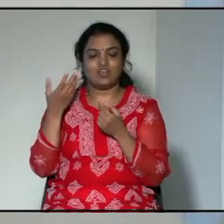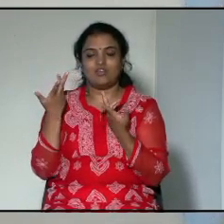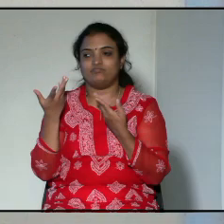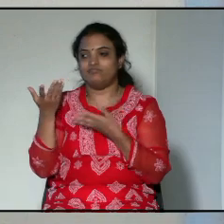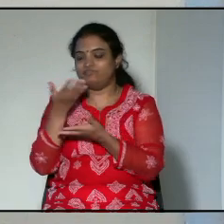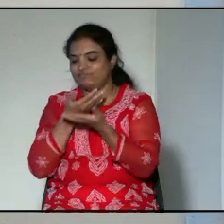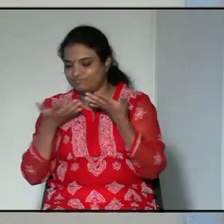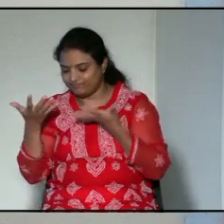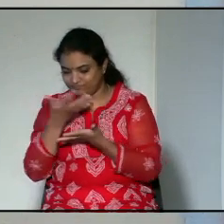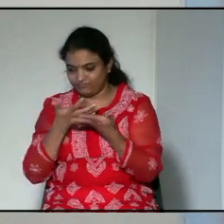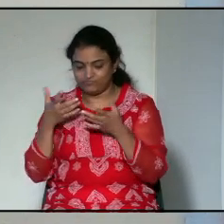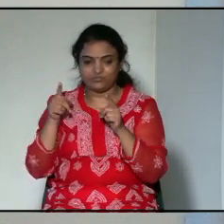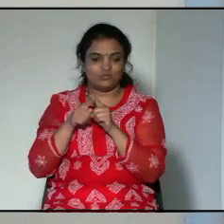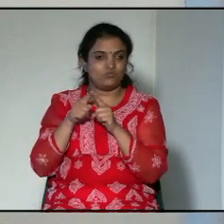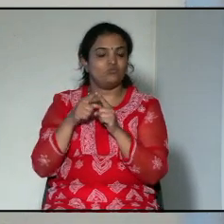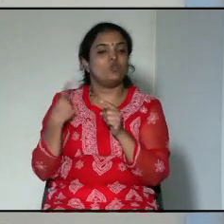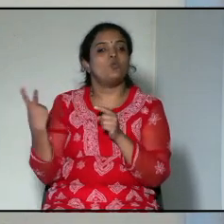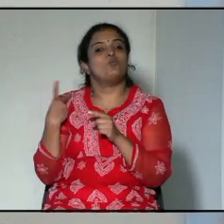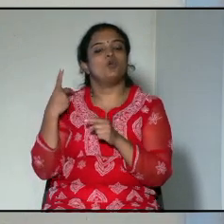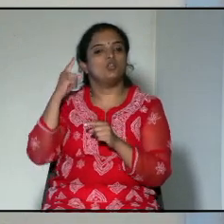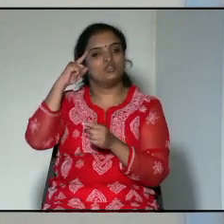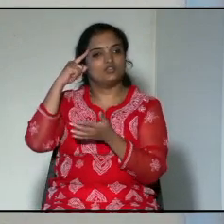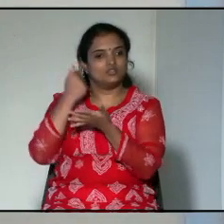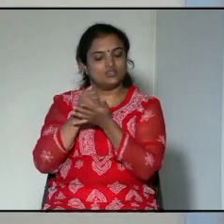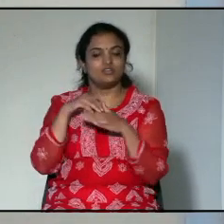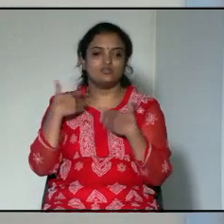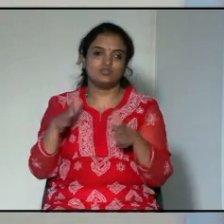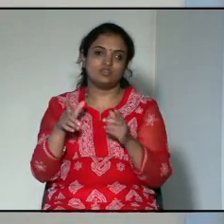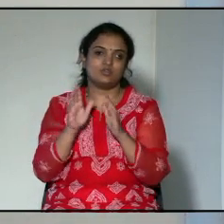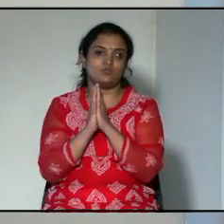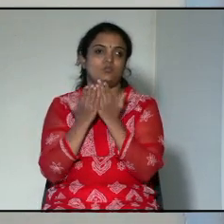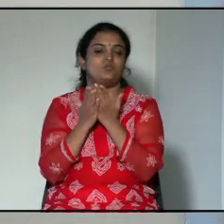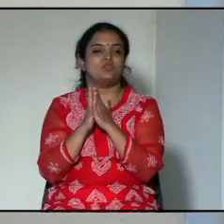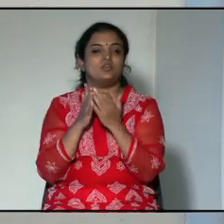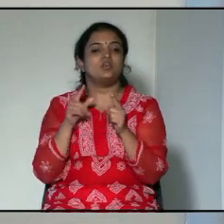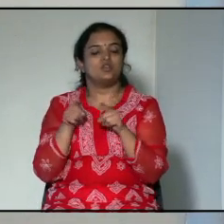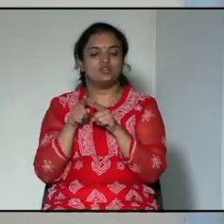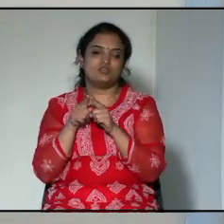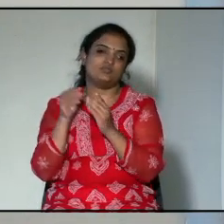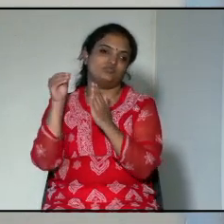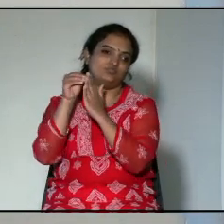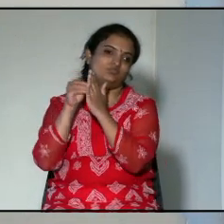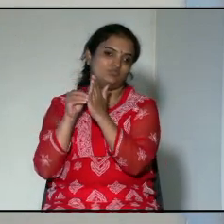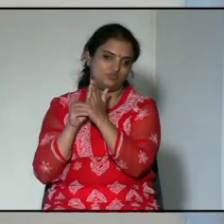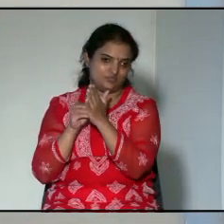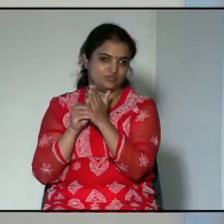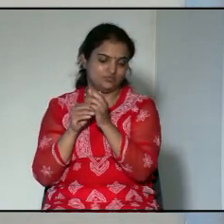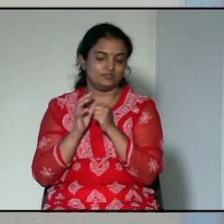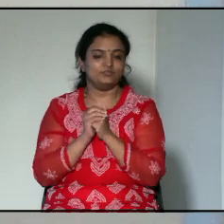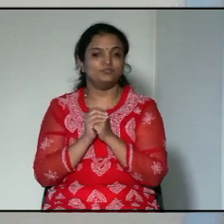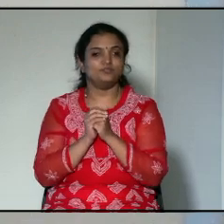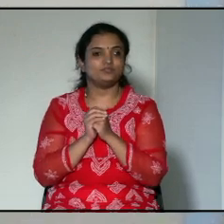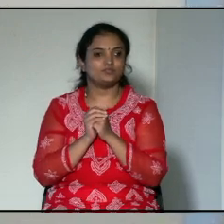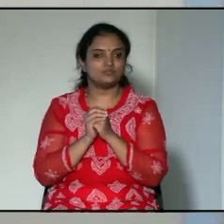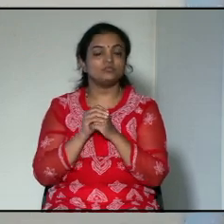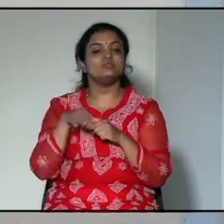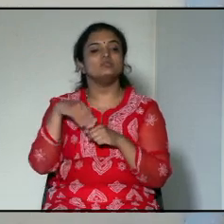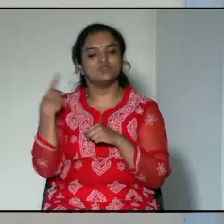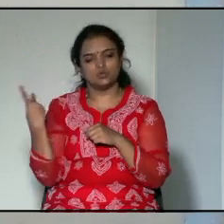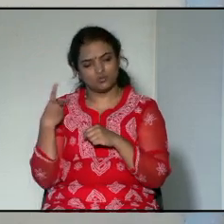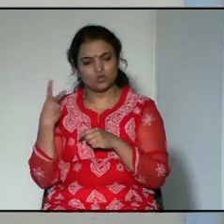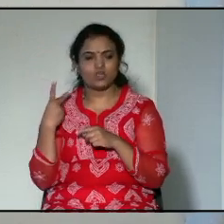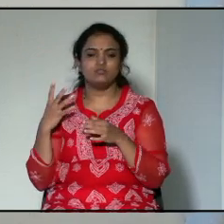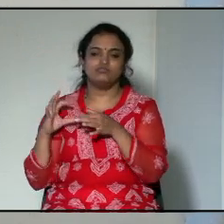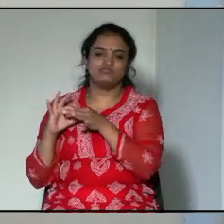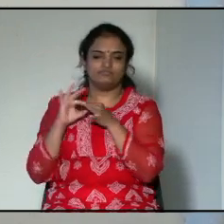together. So in every sense, it is a collective endeavor, which I have steered as editor. It